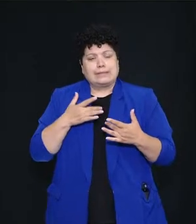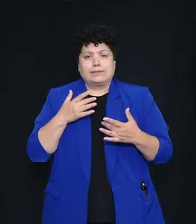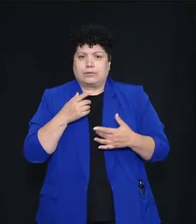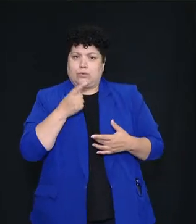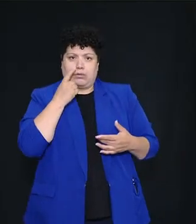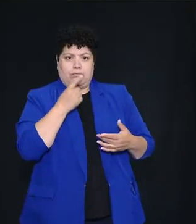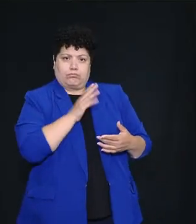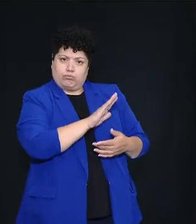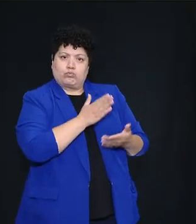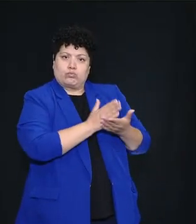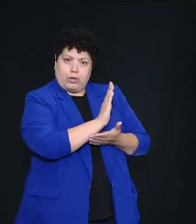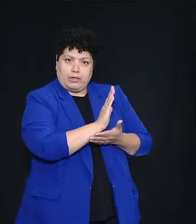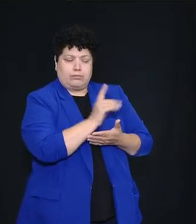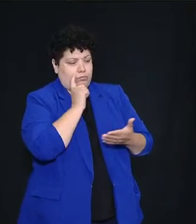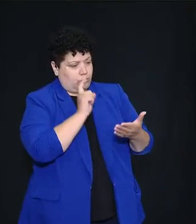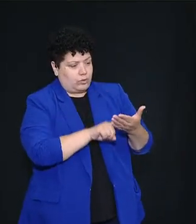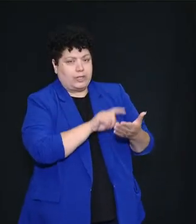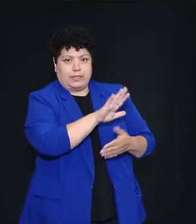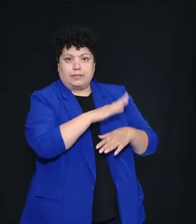of Native peoples.